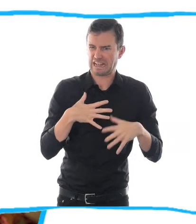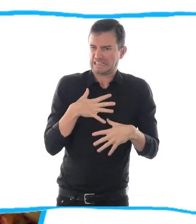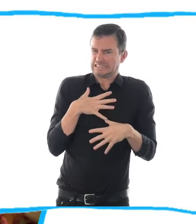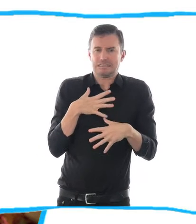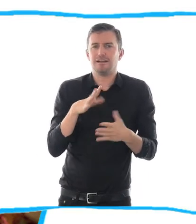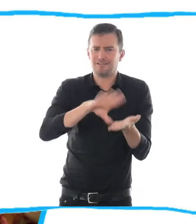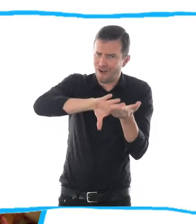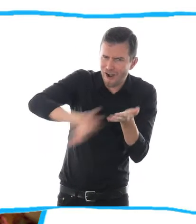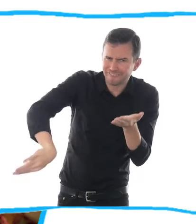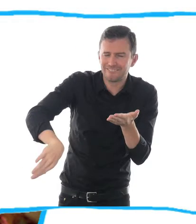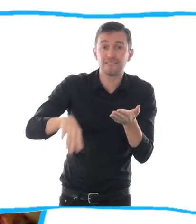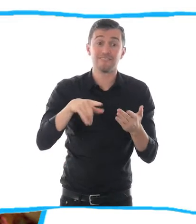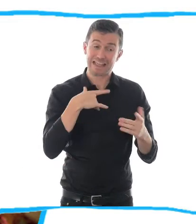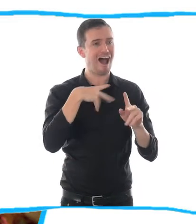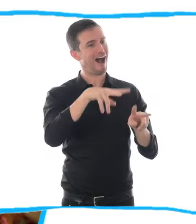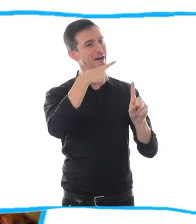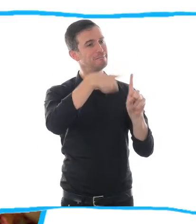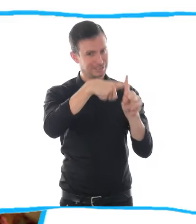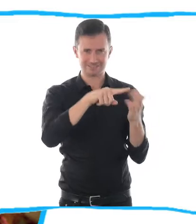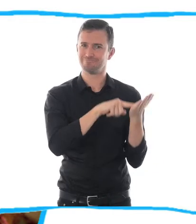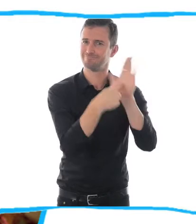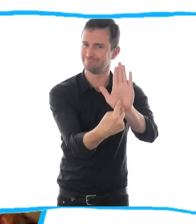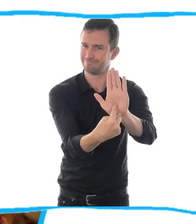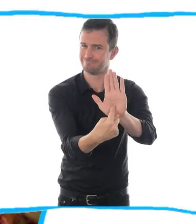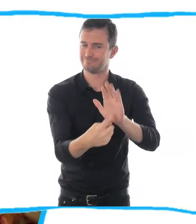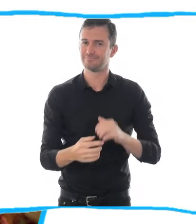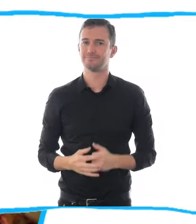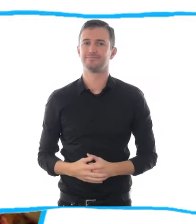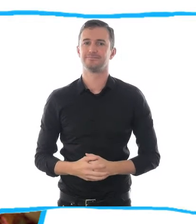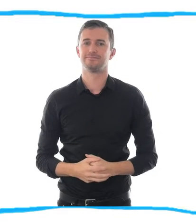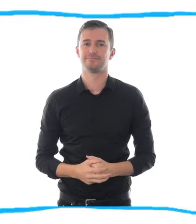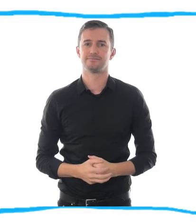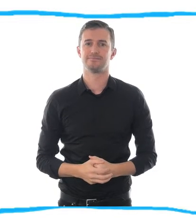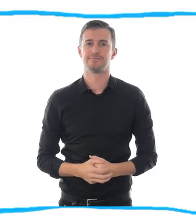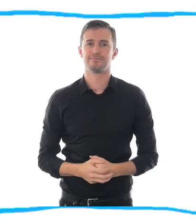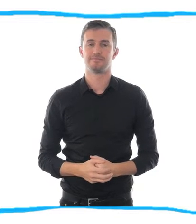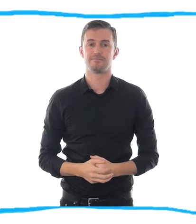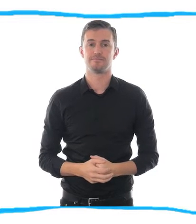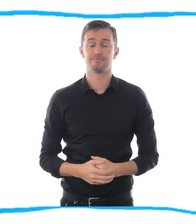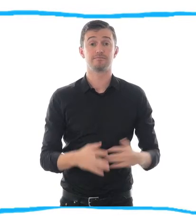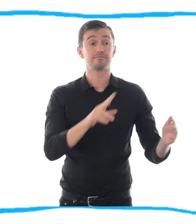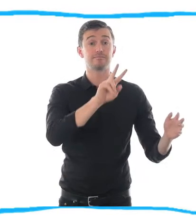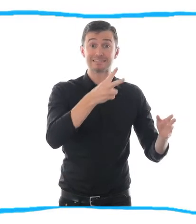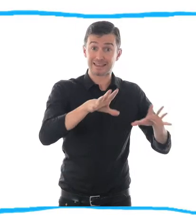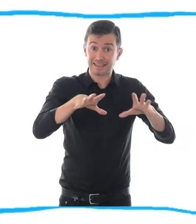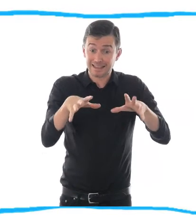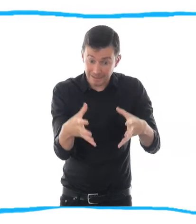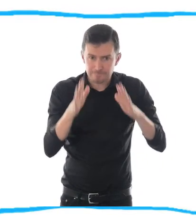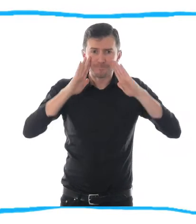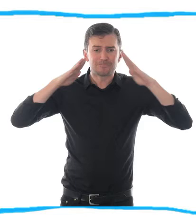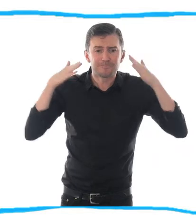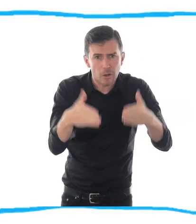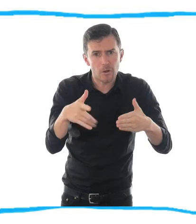squirm, or if you wouldn't like to be portrayed that way, it's probably not dignified. Humorous cartoons illustrate each point.